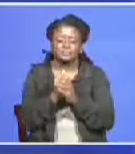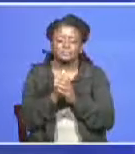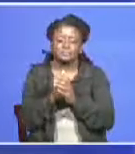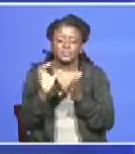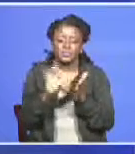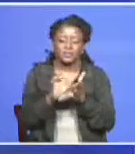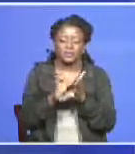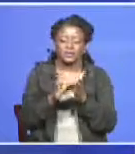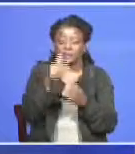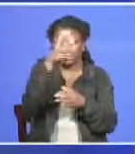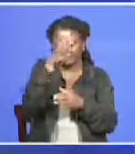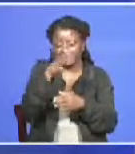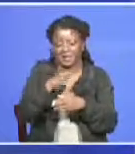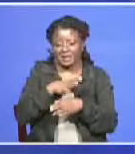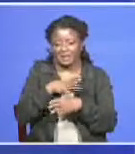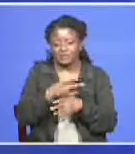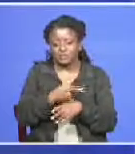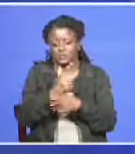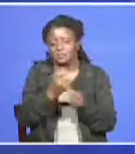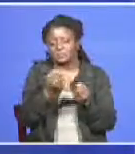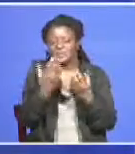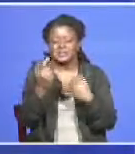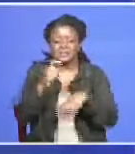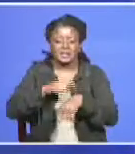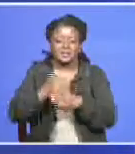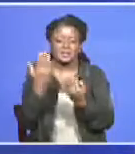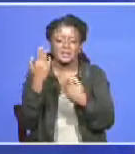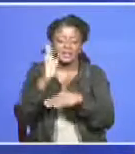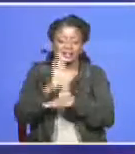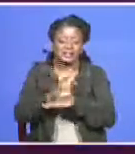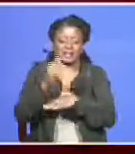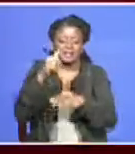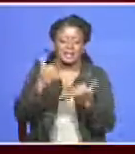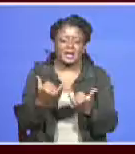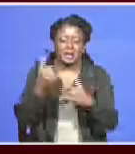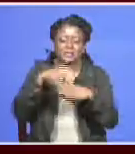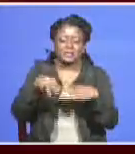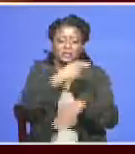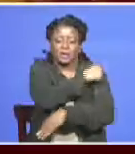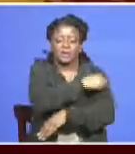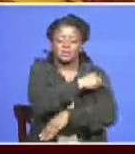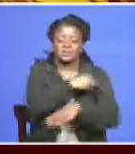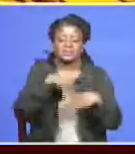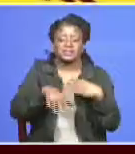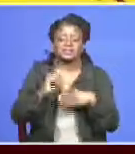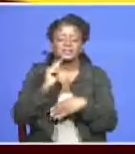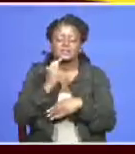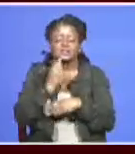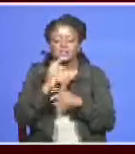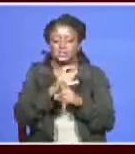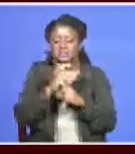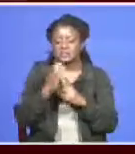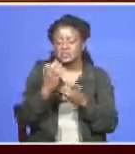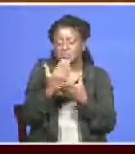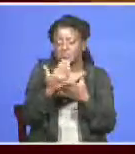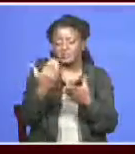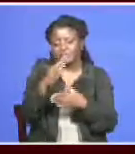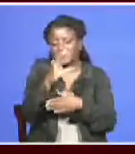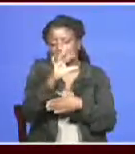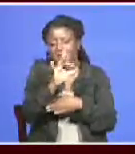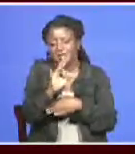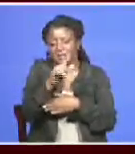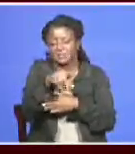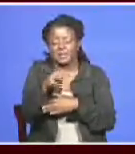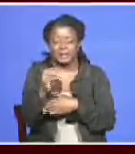From the crime beat, a man was shot multiple times last night and is now hospitalized in serious condition. Police say it was shortly before 8 o'clock